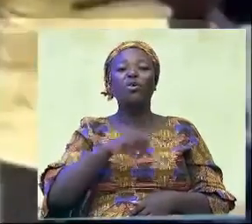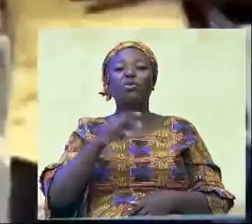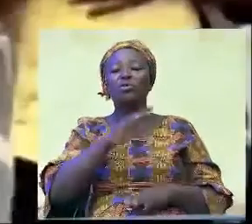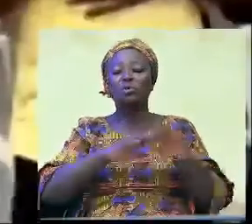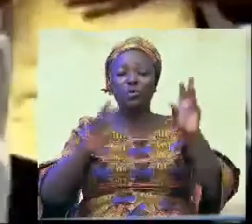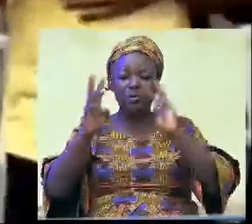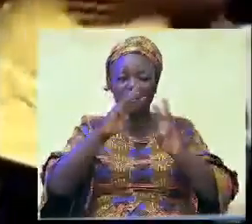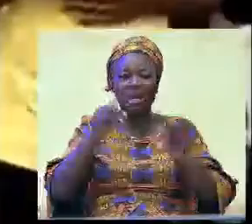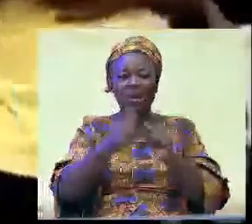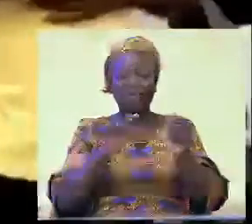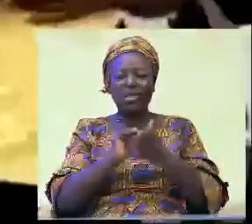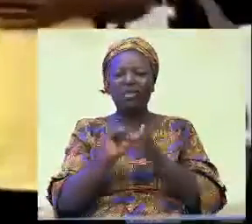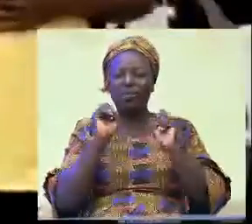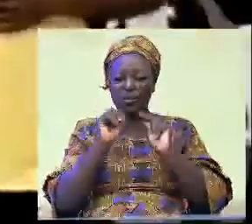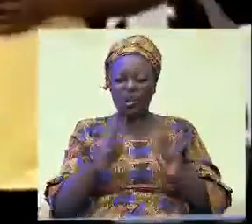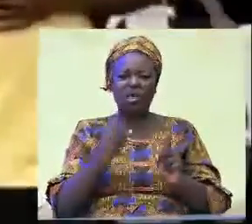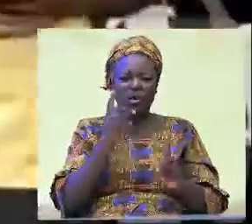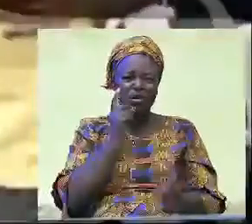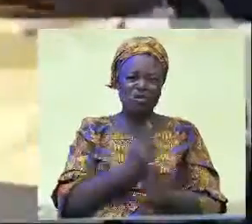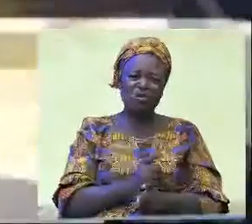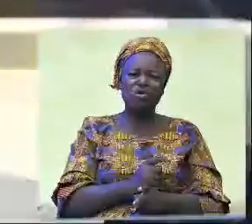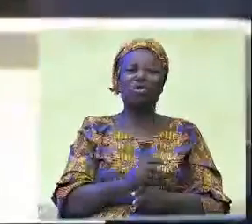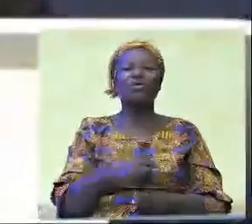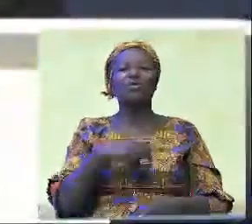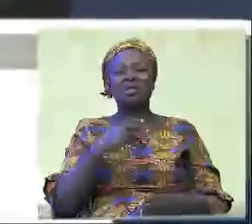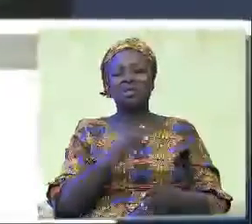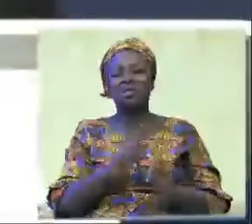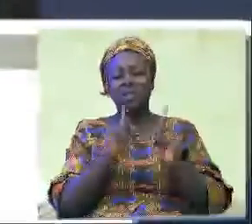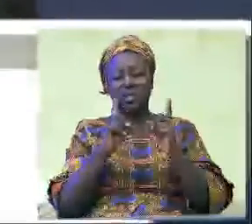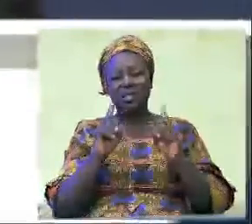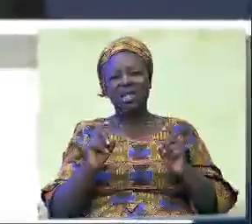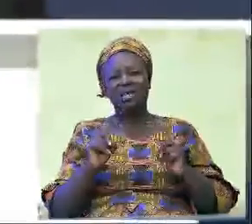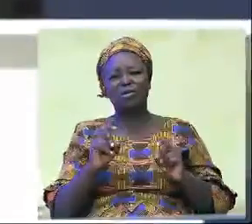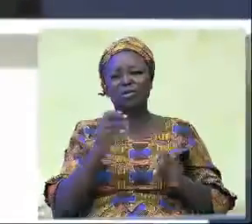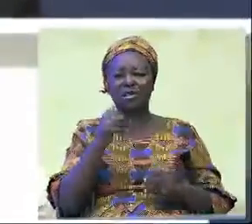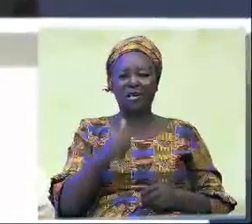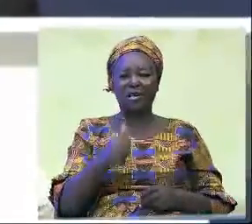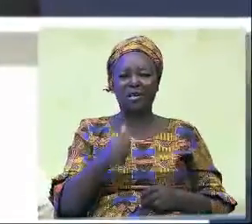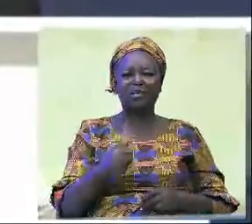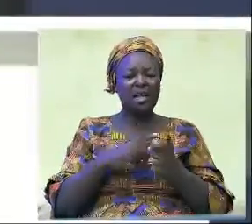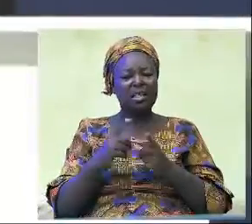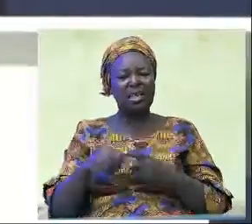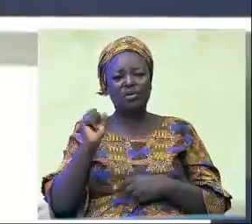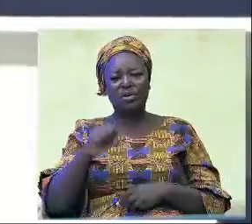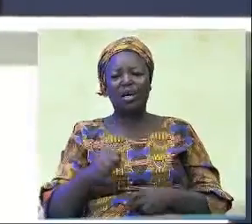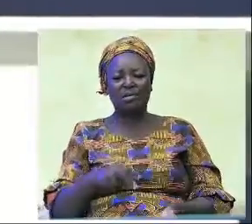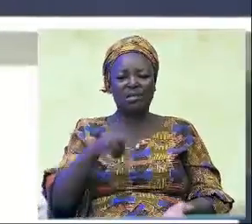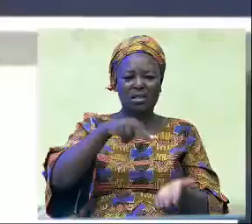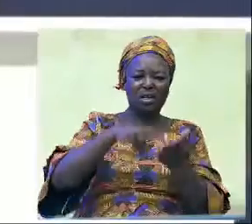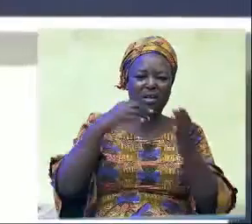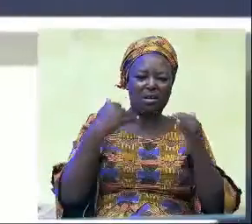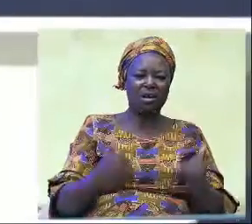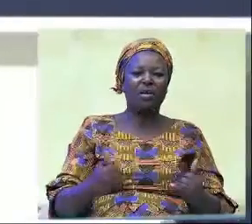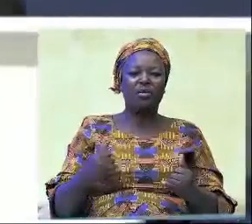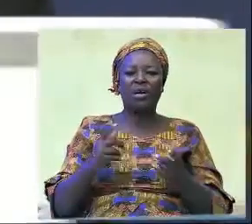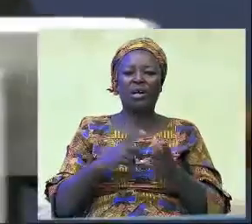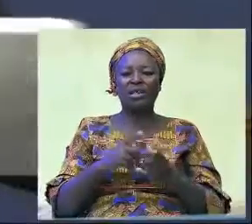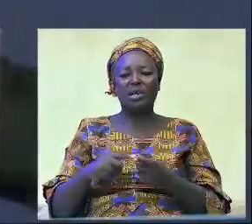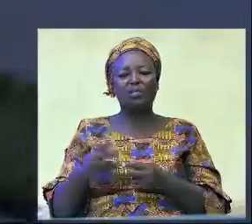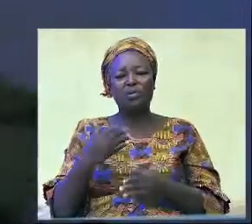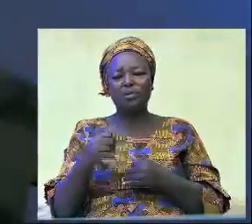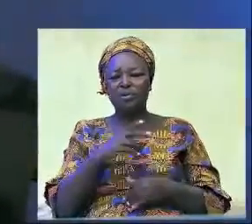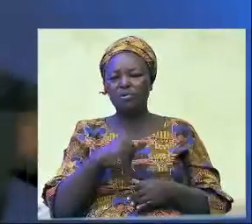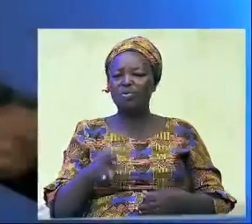deaf and dumb people, talk to them. Everything is all right. You're in a wheelchair. You can rise up now. You are walking with